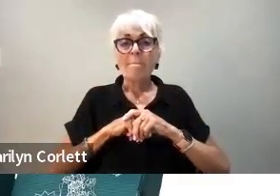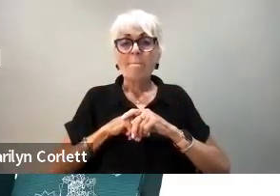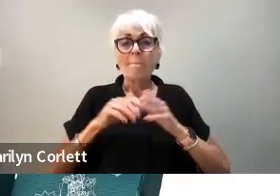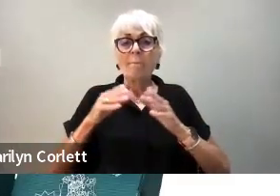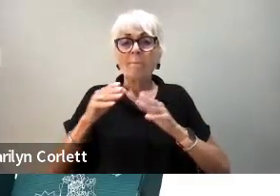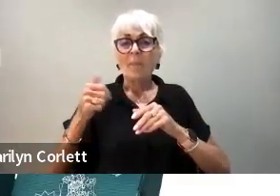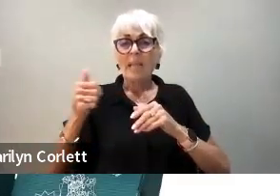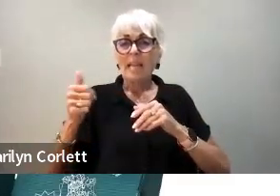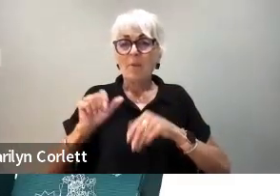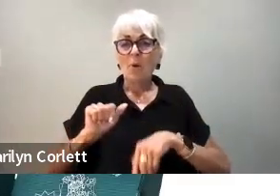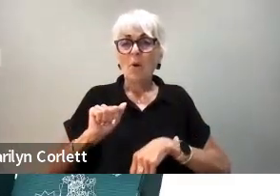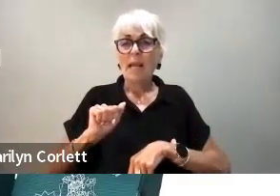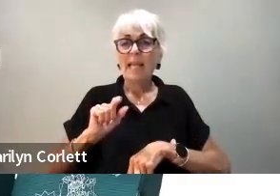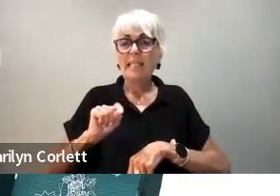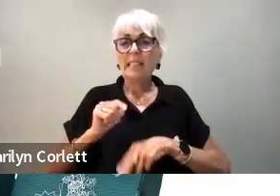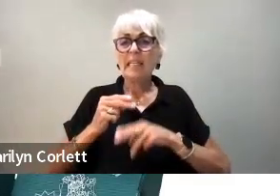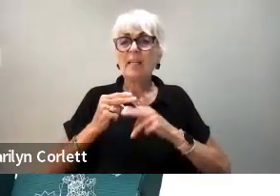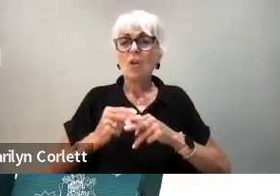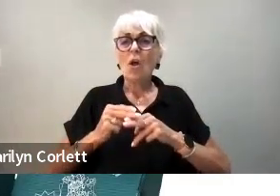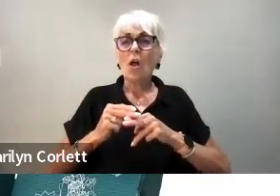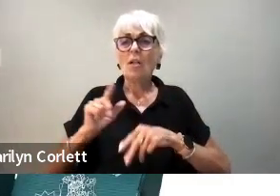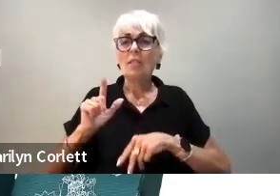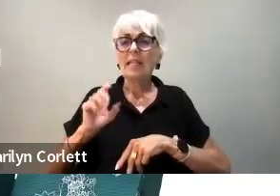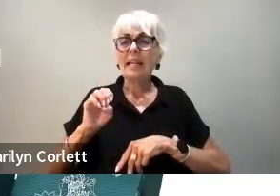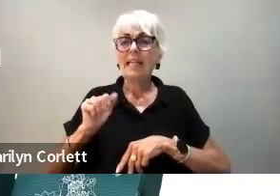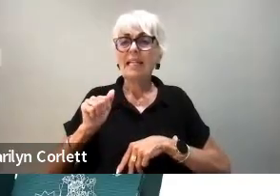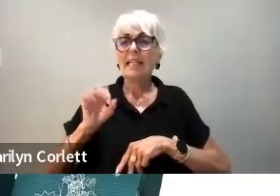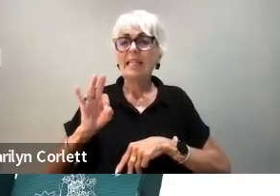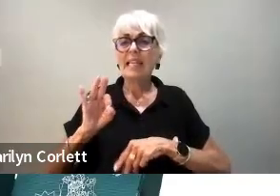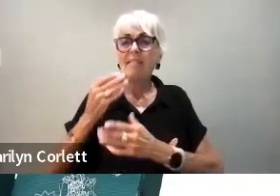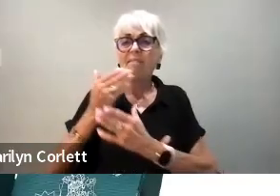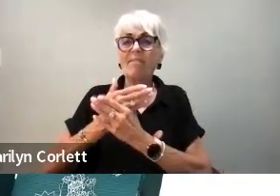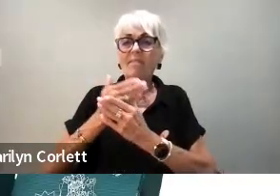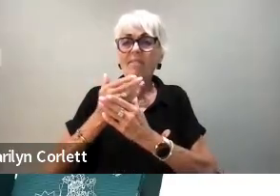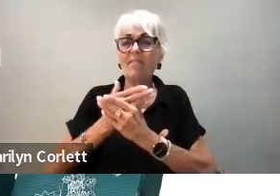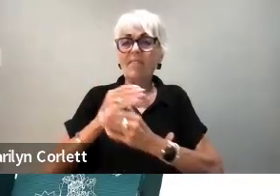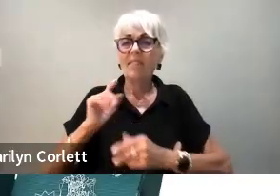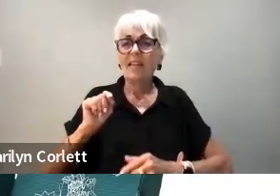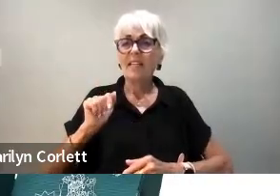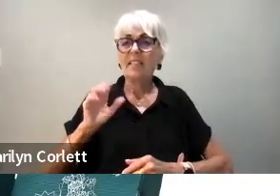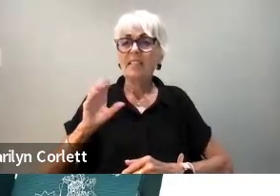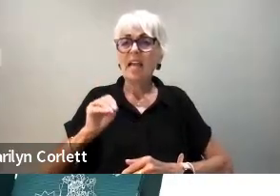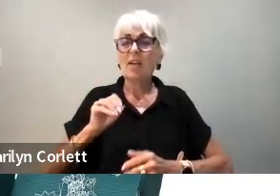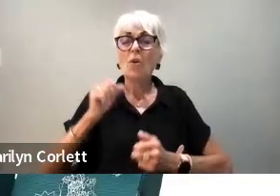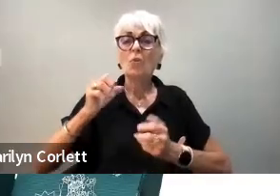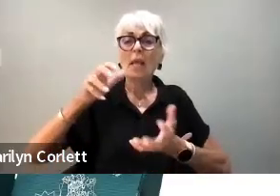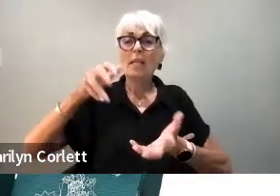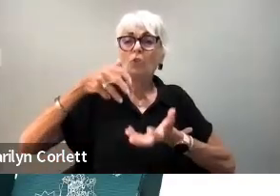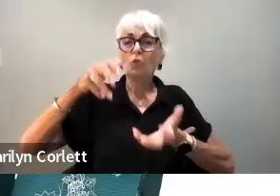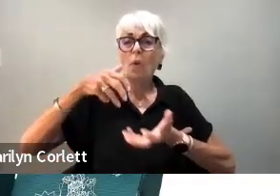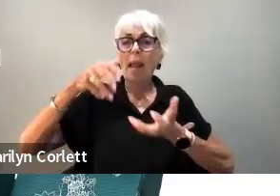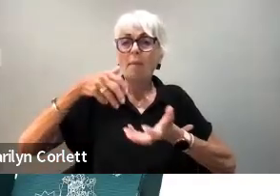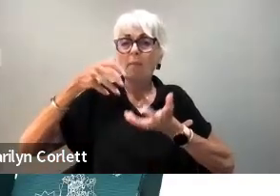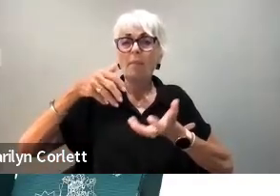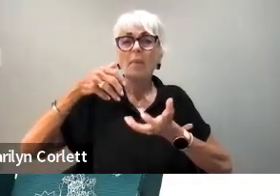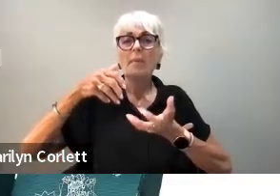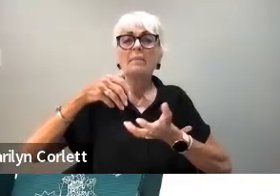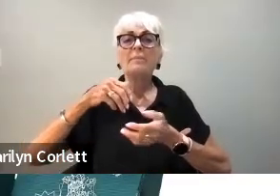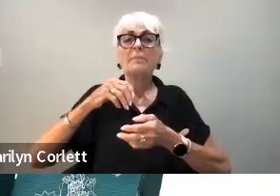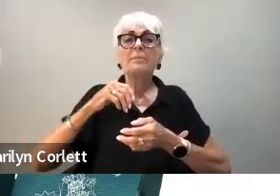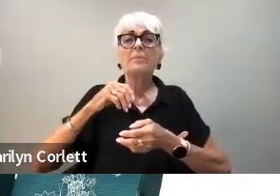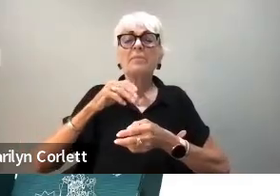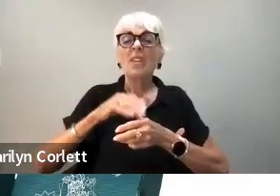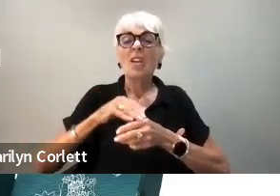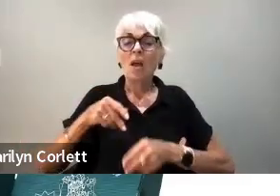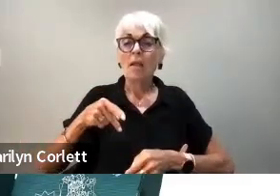Another piece of AT, this is called a leaf taco. So you can scrape the leaves up onto the plastic part, and then you